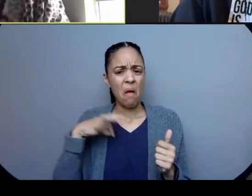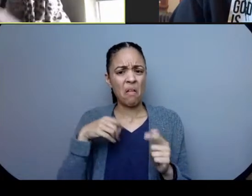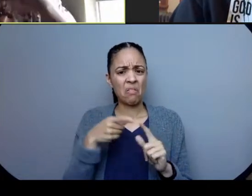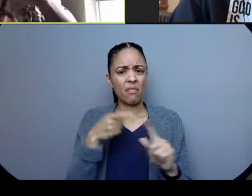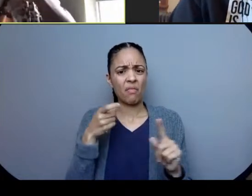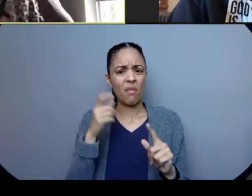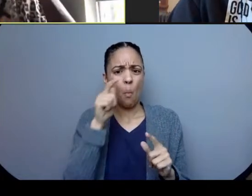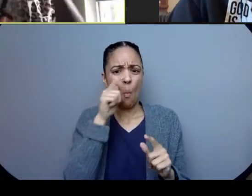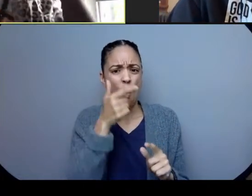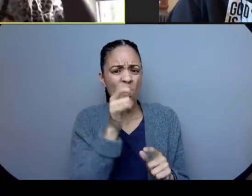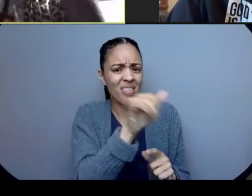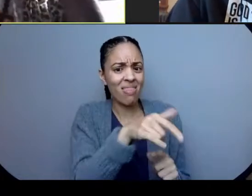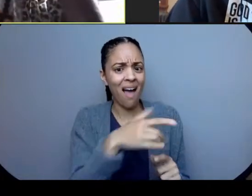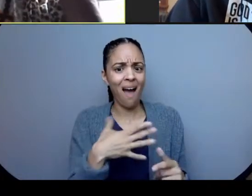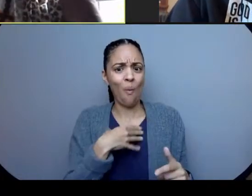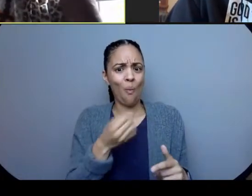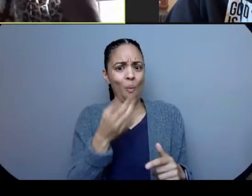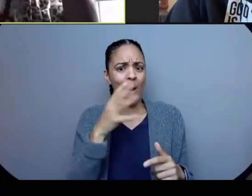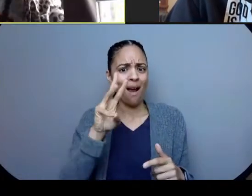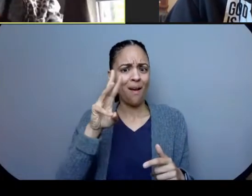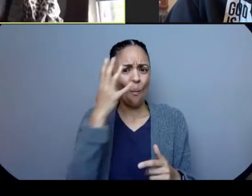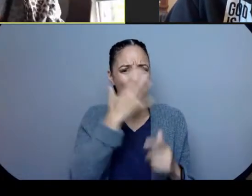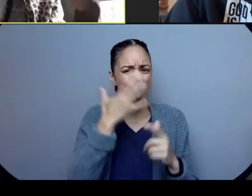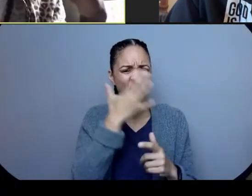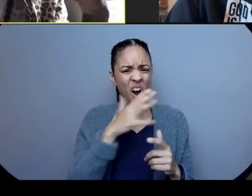you know, it's